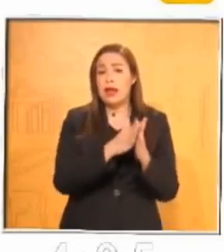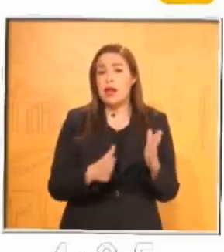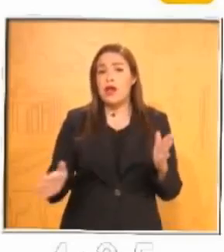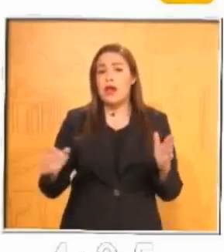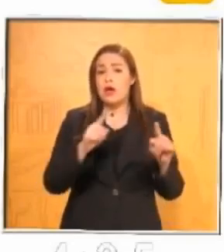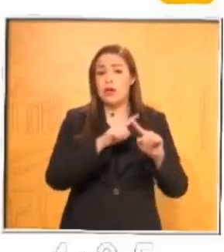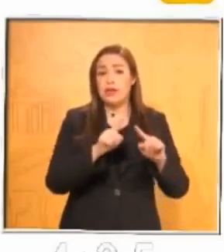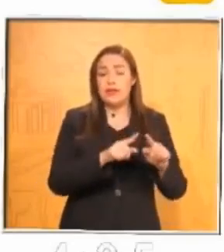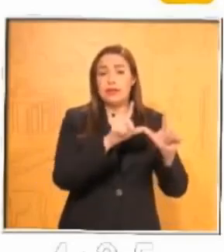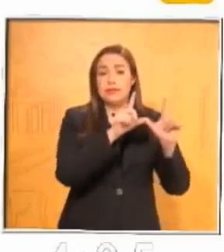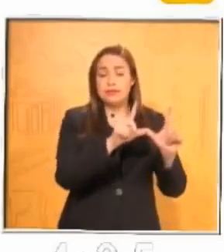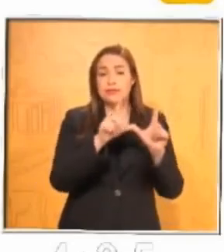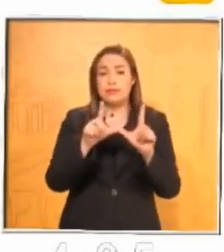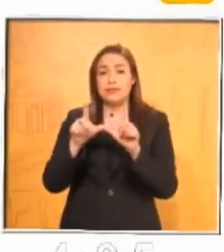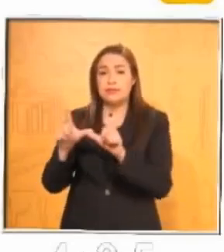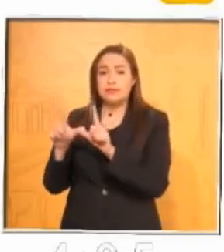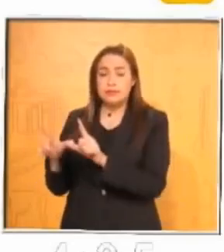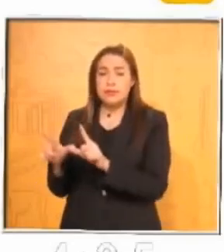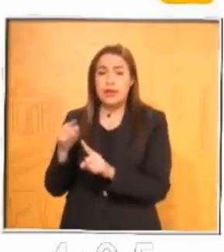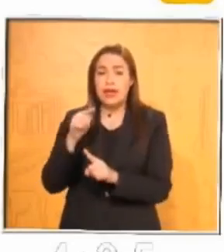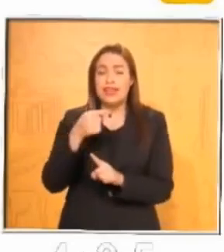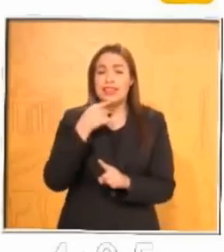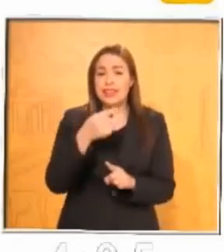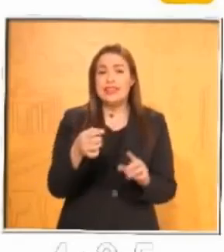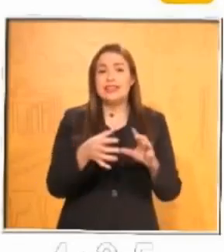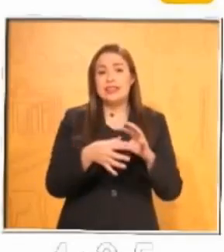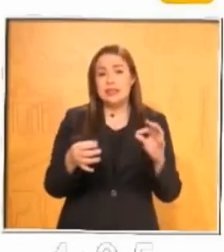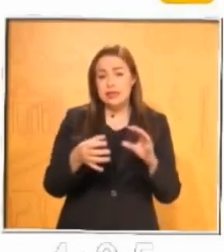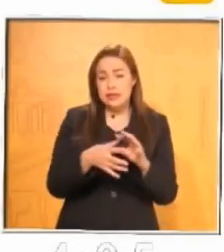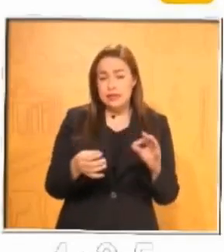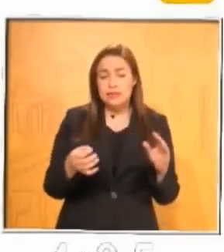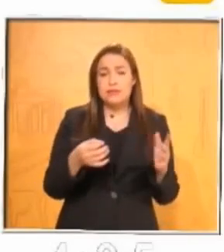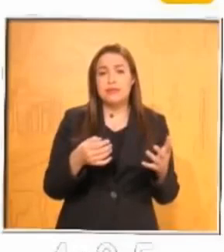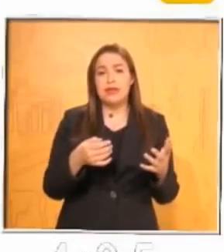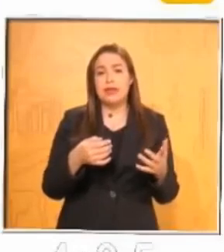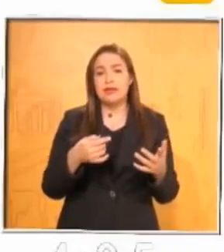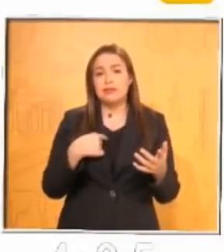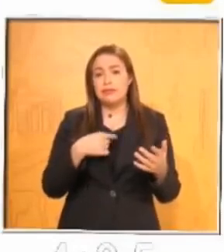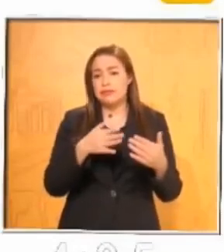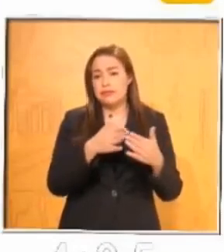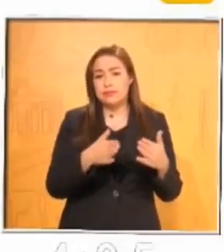because there are a narrative in each panel.